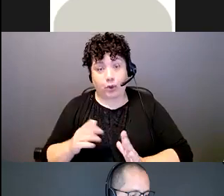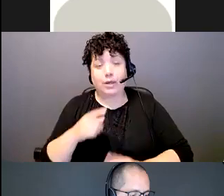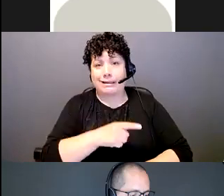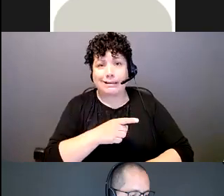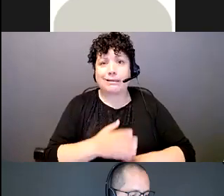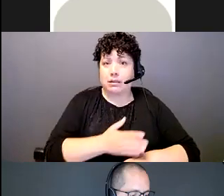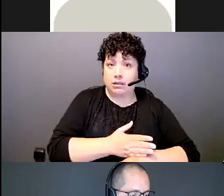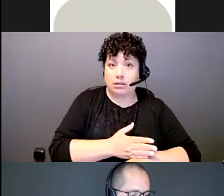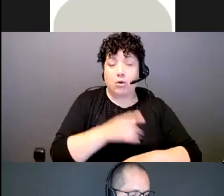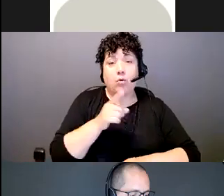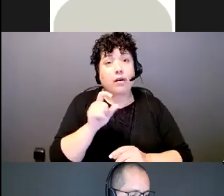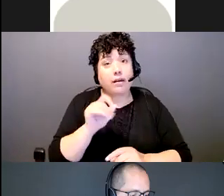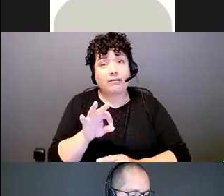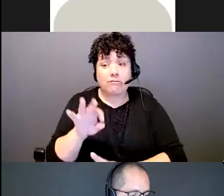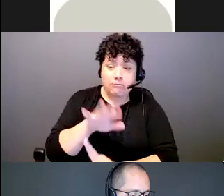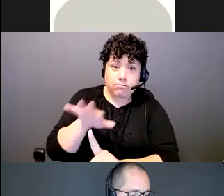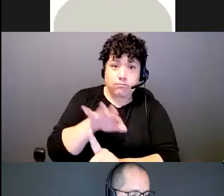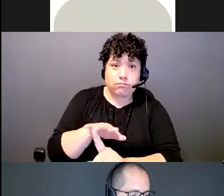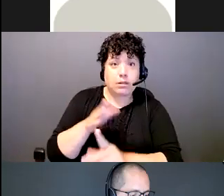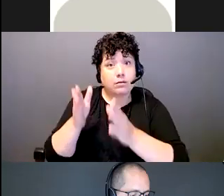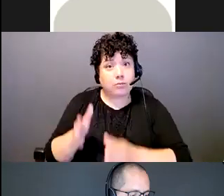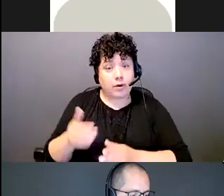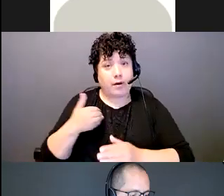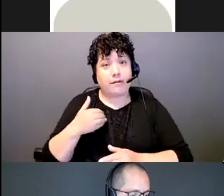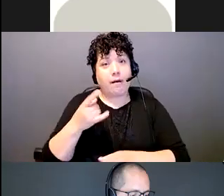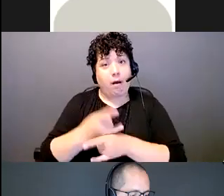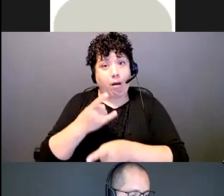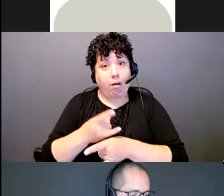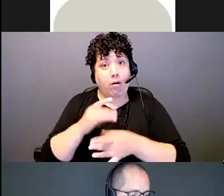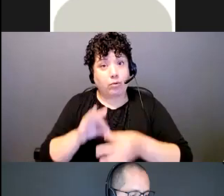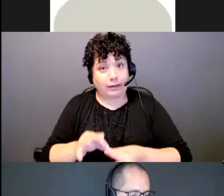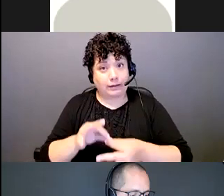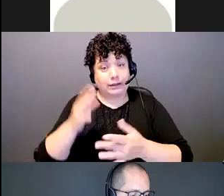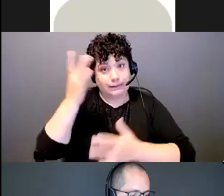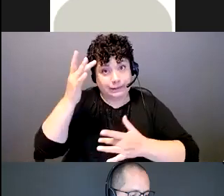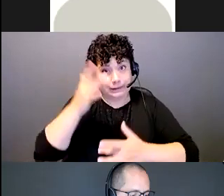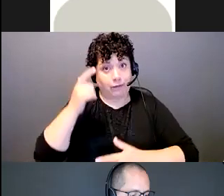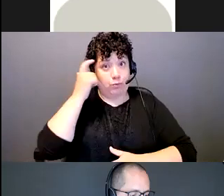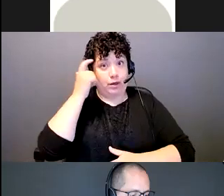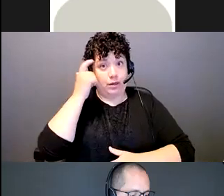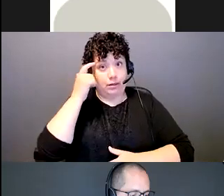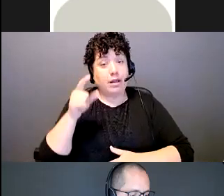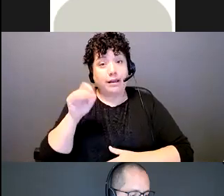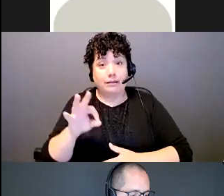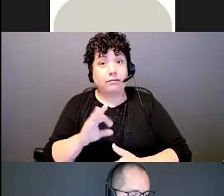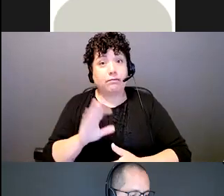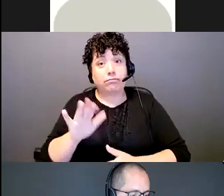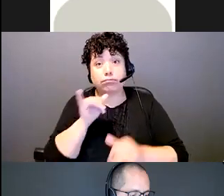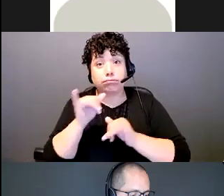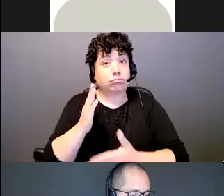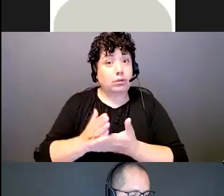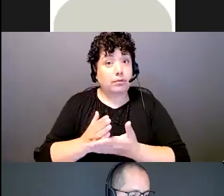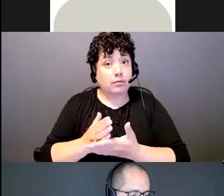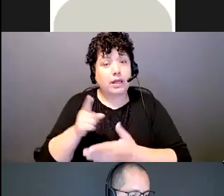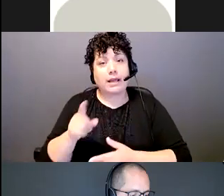who has an alcohol-related brain disease and they abstain, it does foster stability